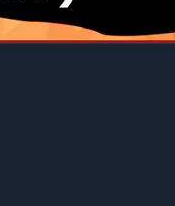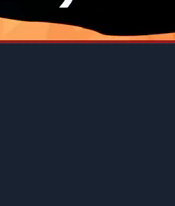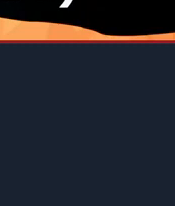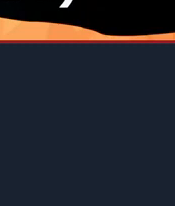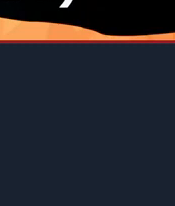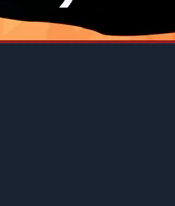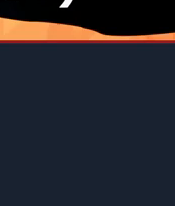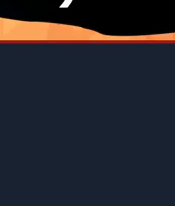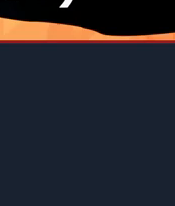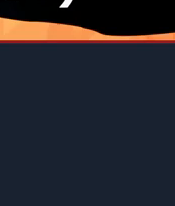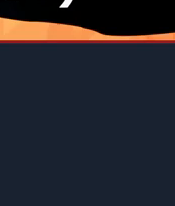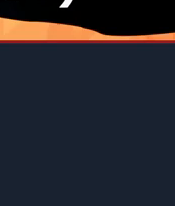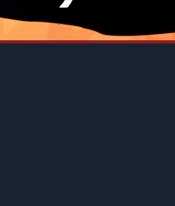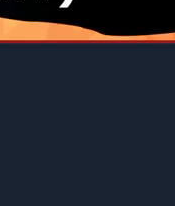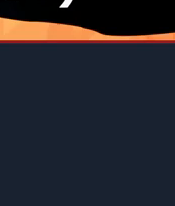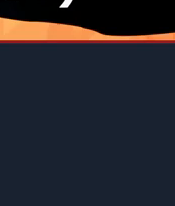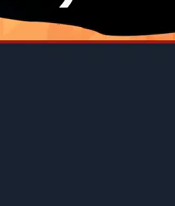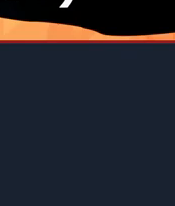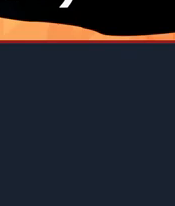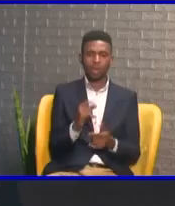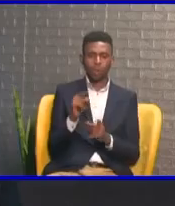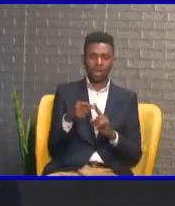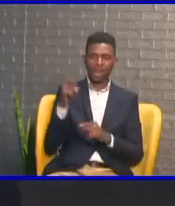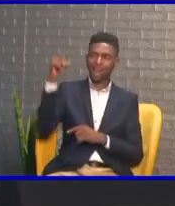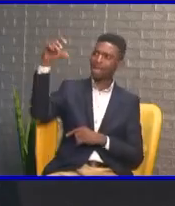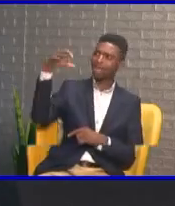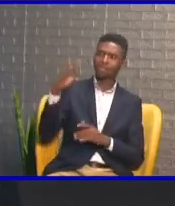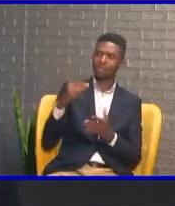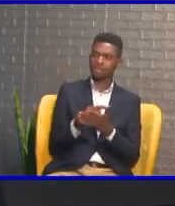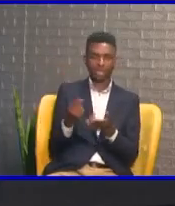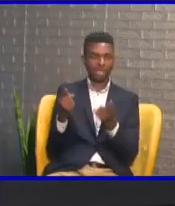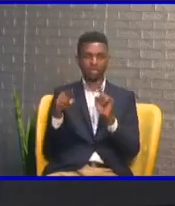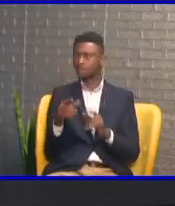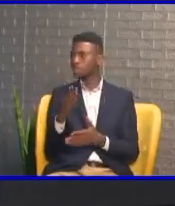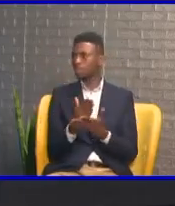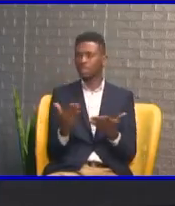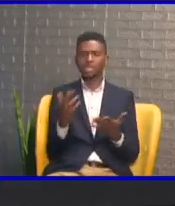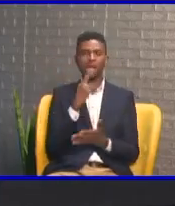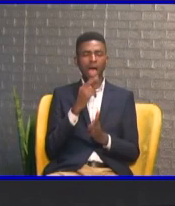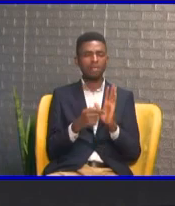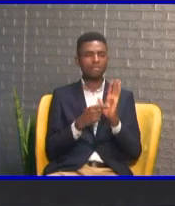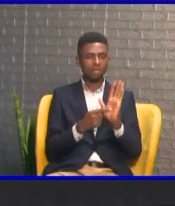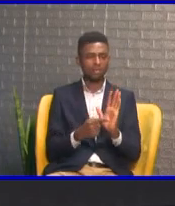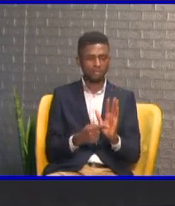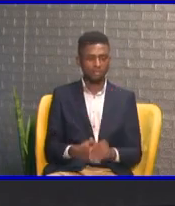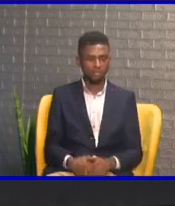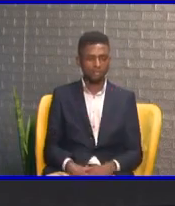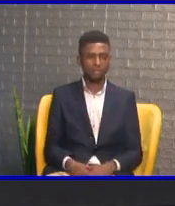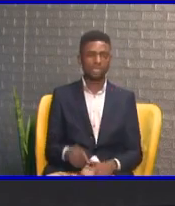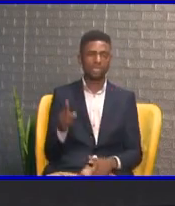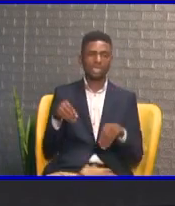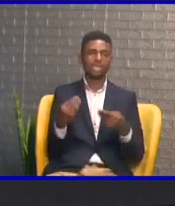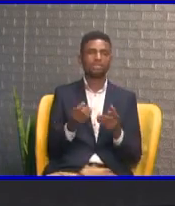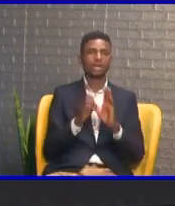Revealed. So when the light of the gospel comes, some things are what? Revealed. I gave an